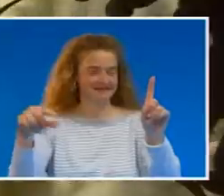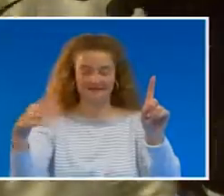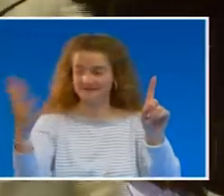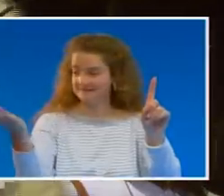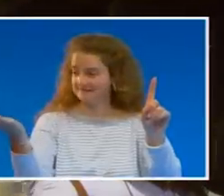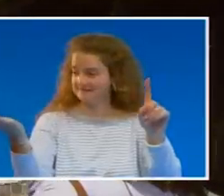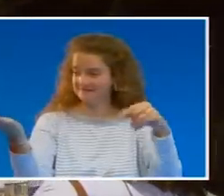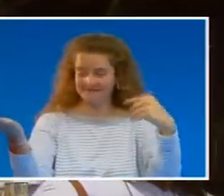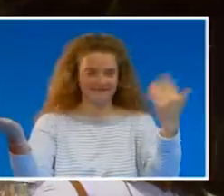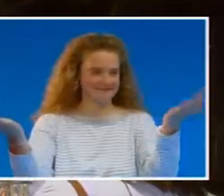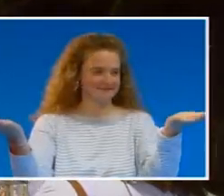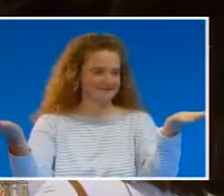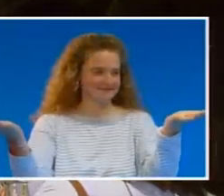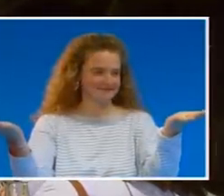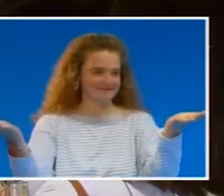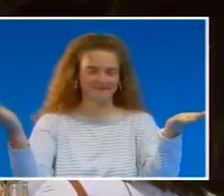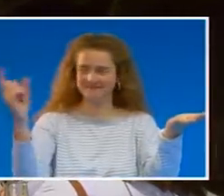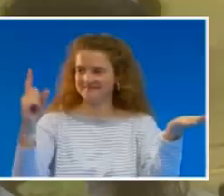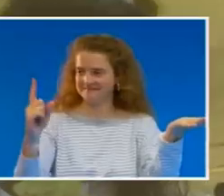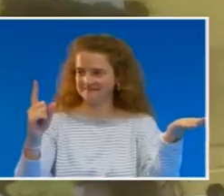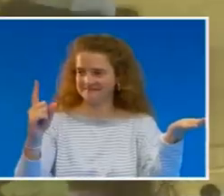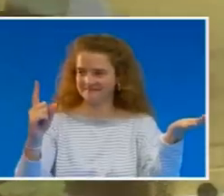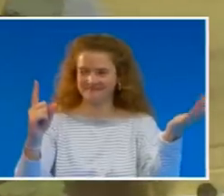Peter Pointer, where are you?